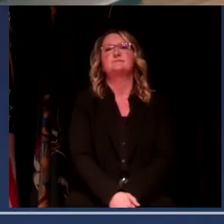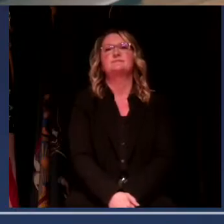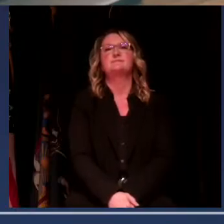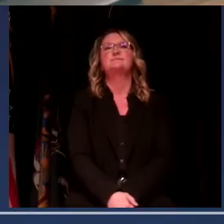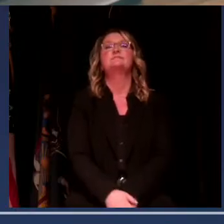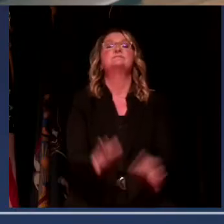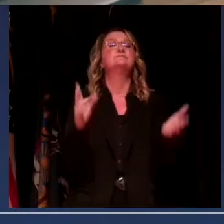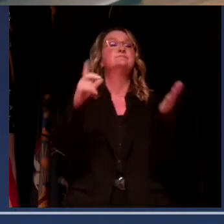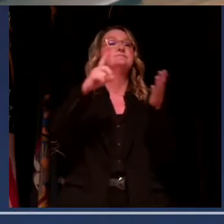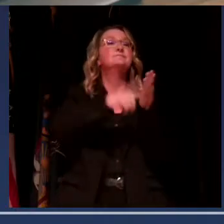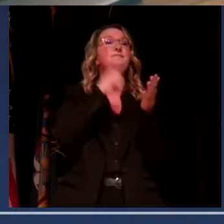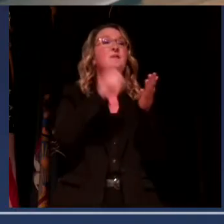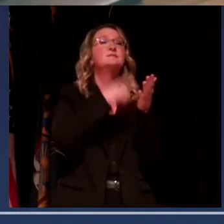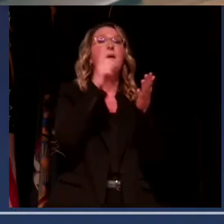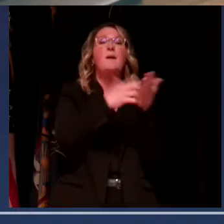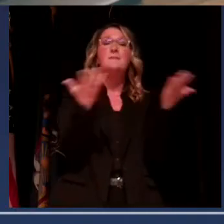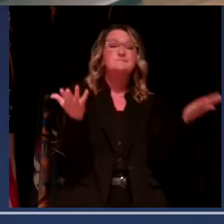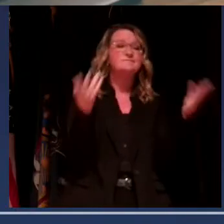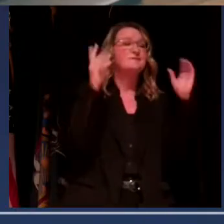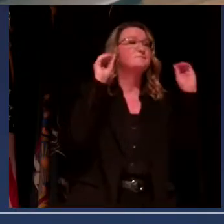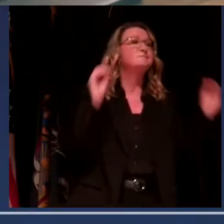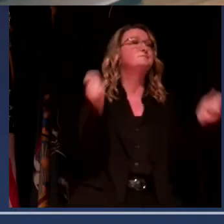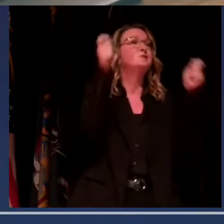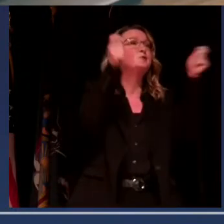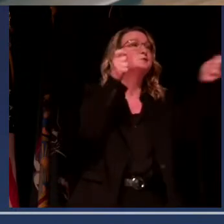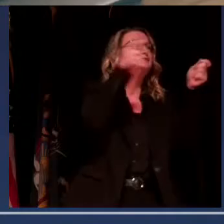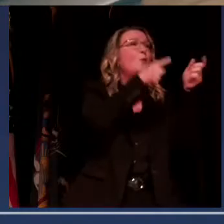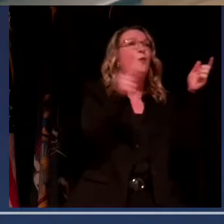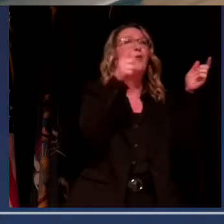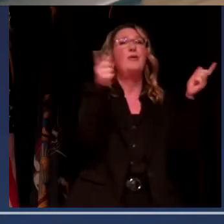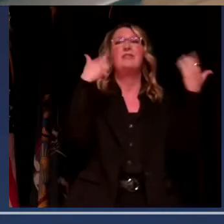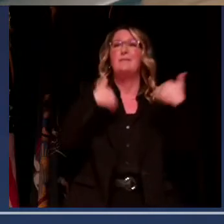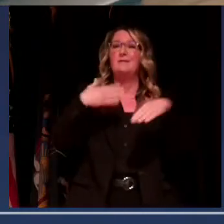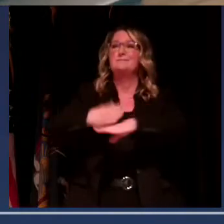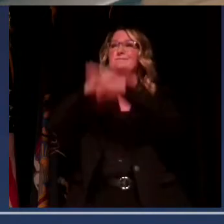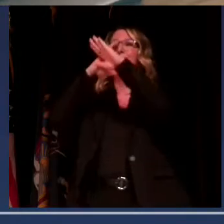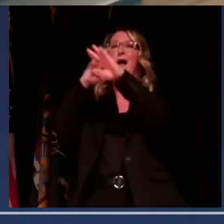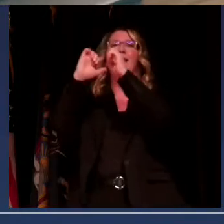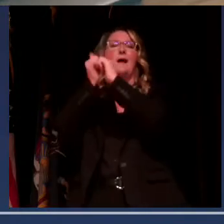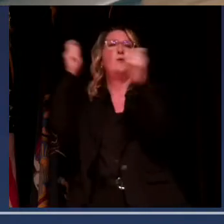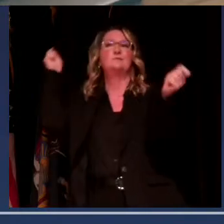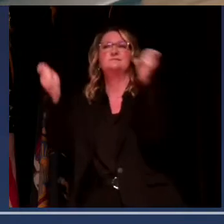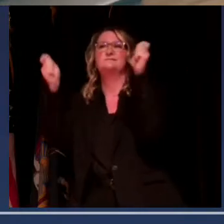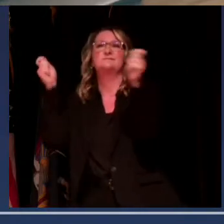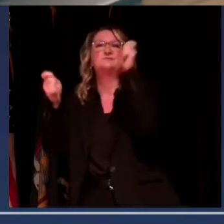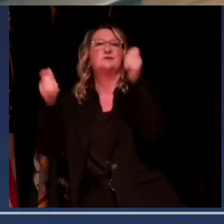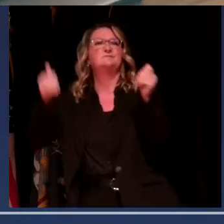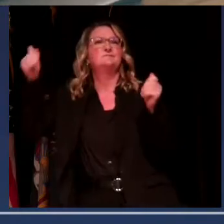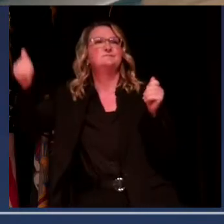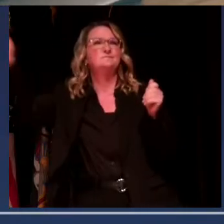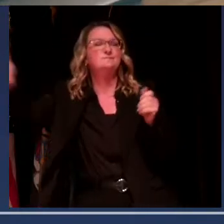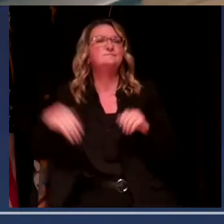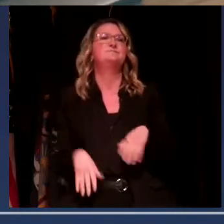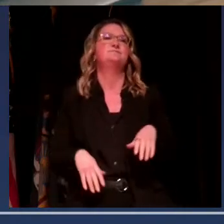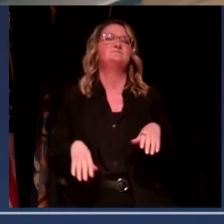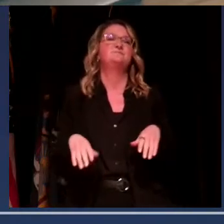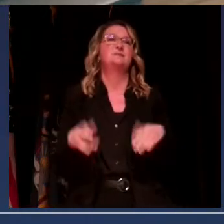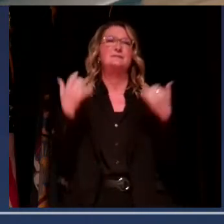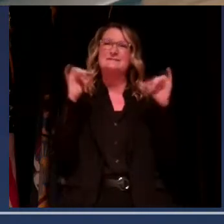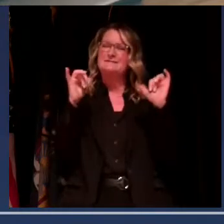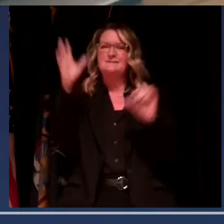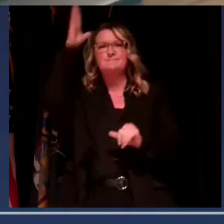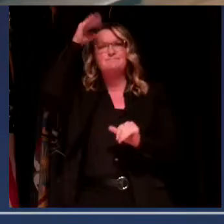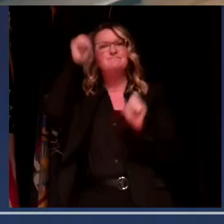Now, sometimes things beyond your control hold up our ability to make substantive changes as you expected, but you still persevere